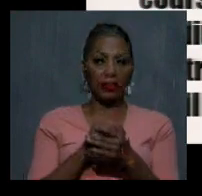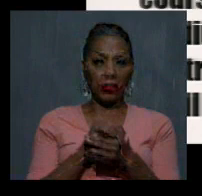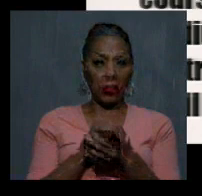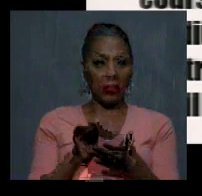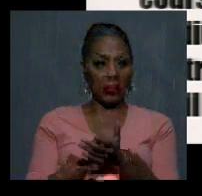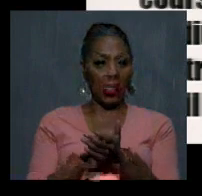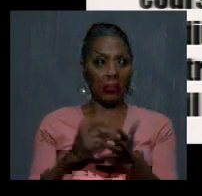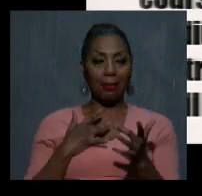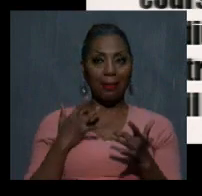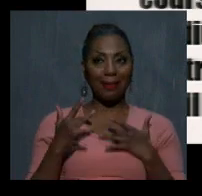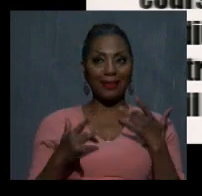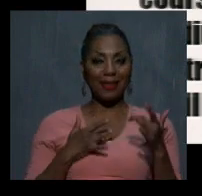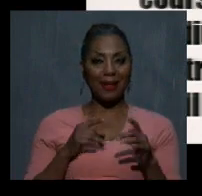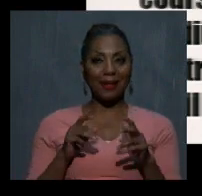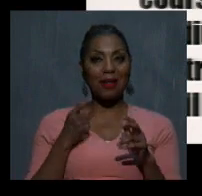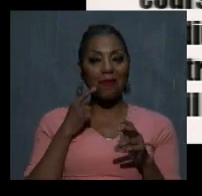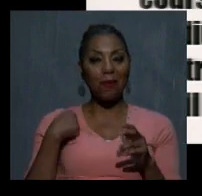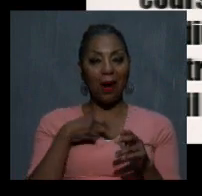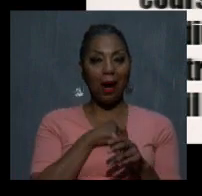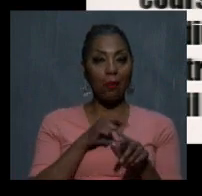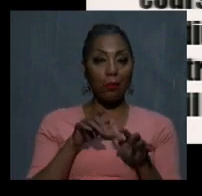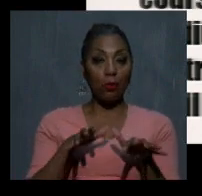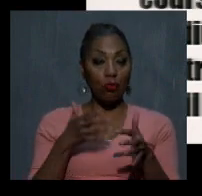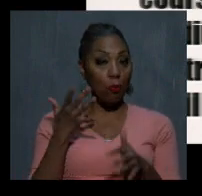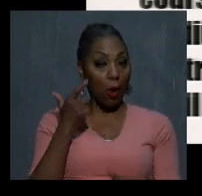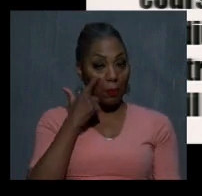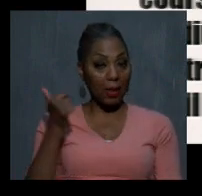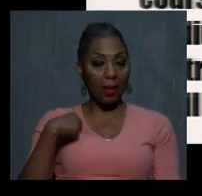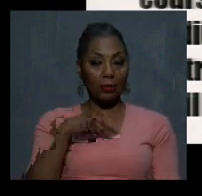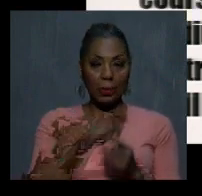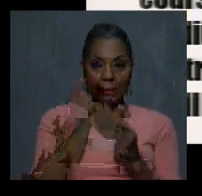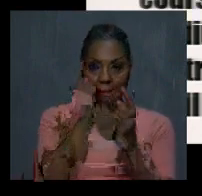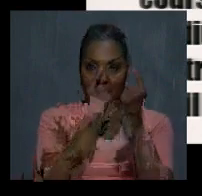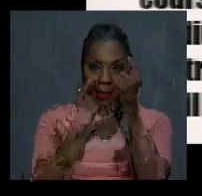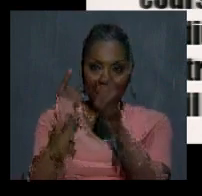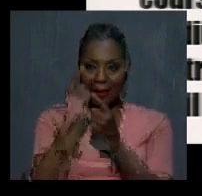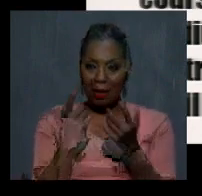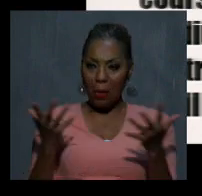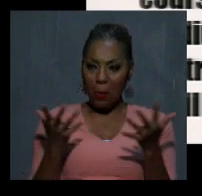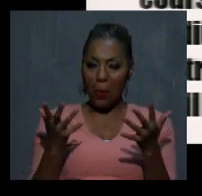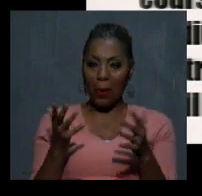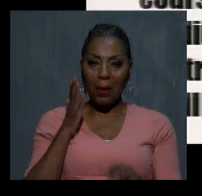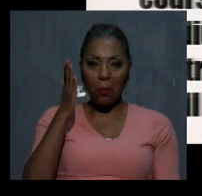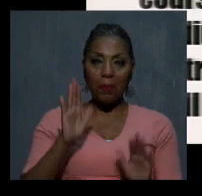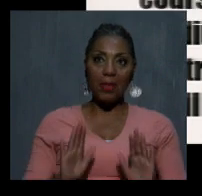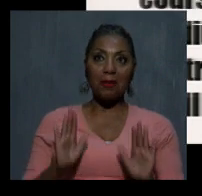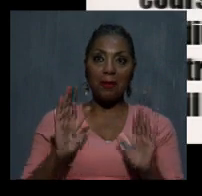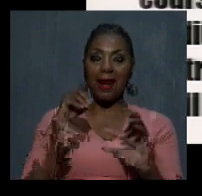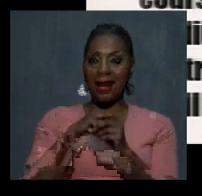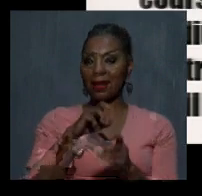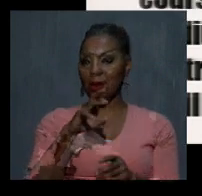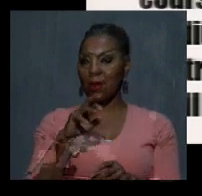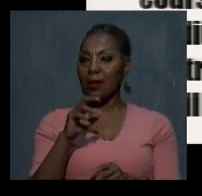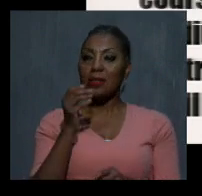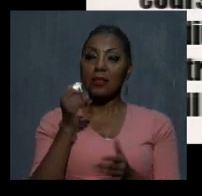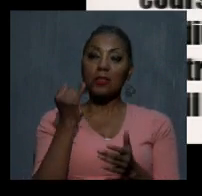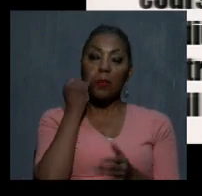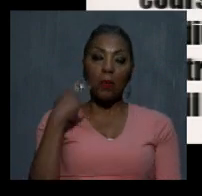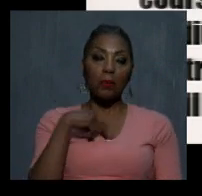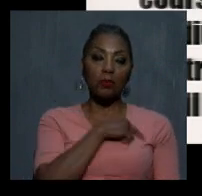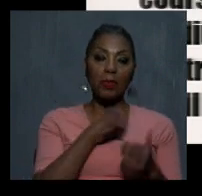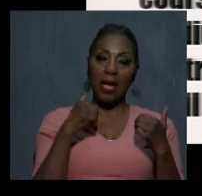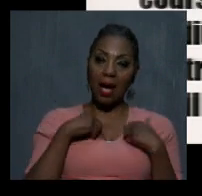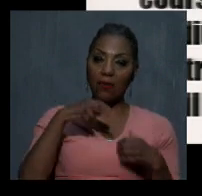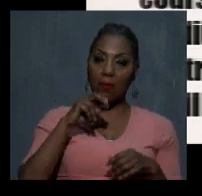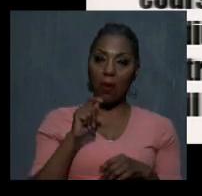Exciting our group because we're you know, would be great like it's a central point that would